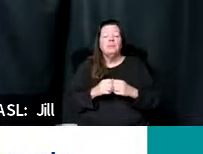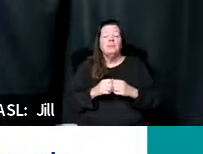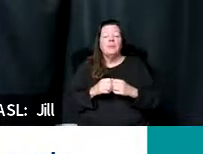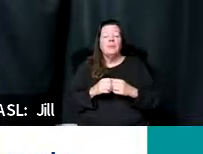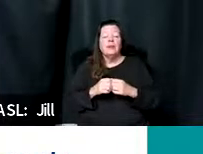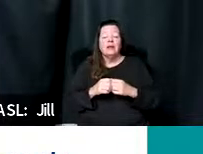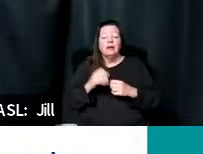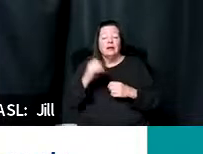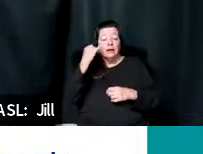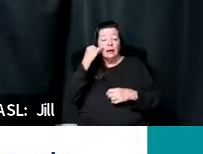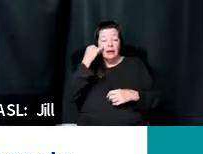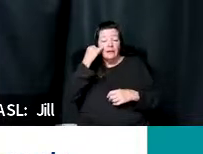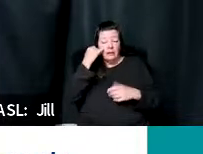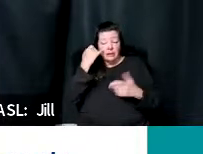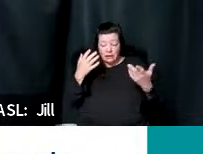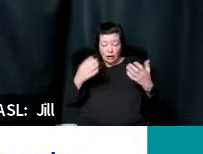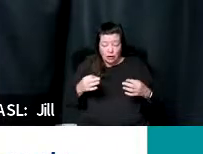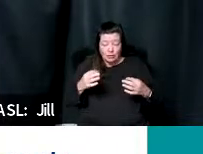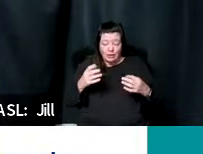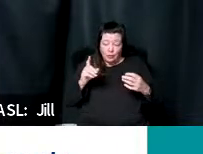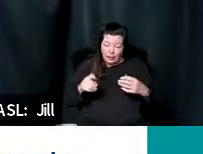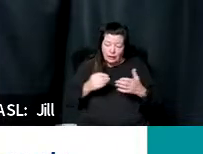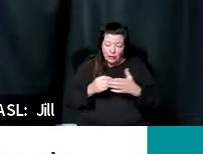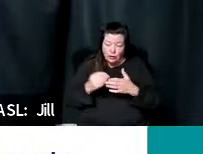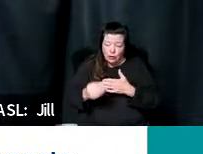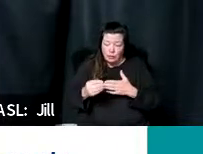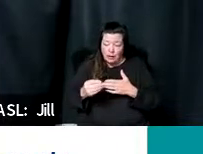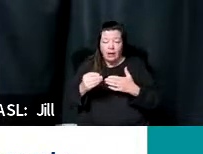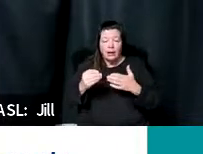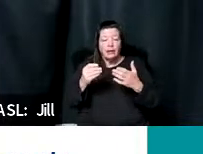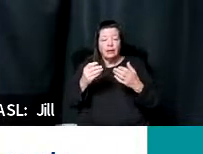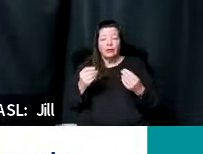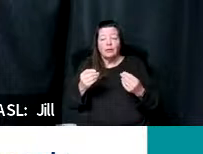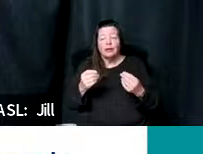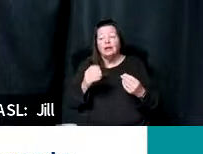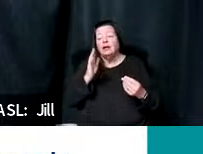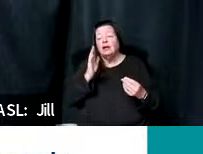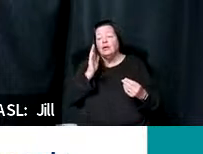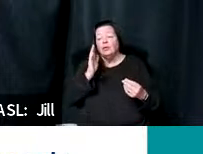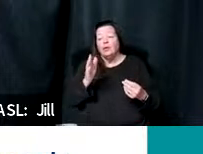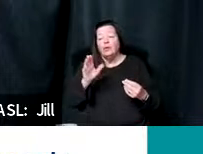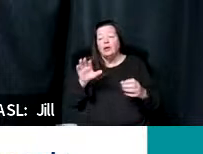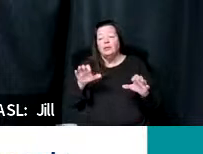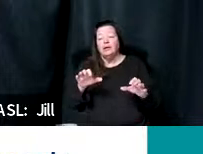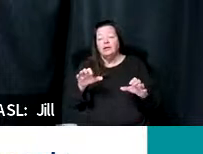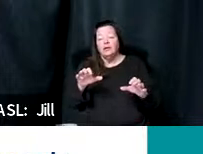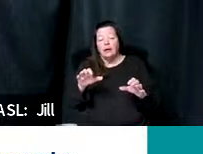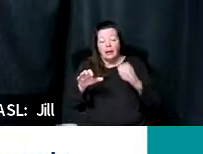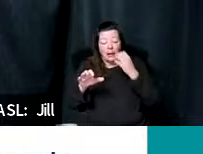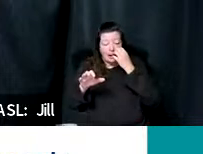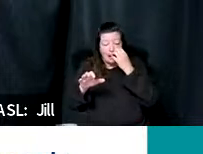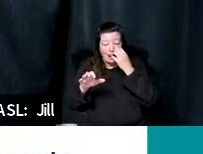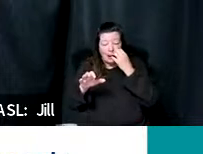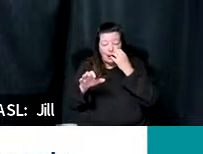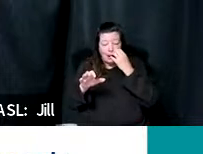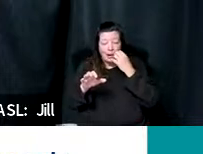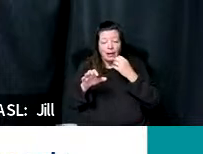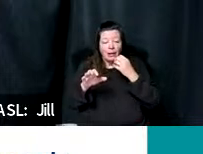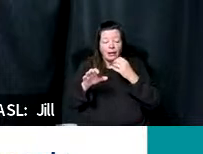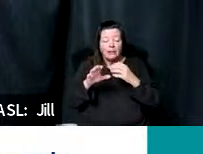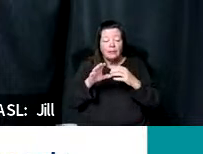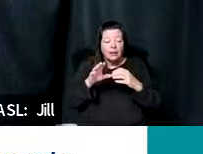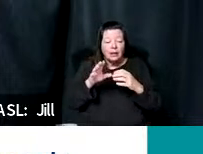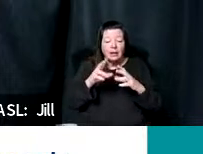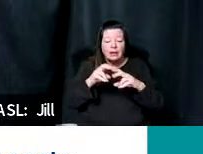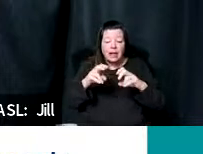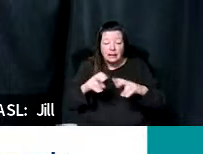And if it is determined that we need to acquire property, we will be doing appraisals backed by independent analysis to